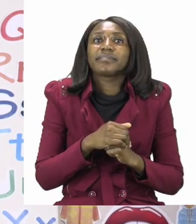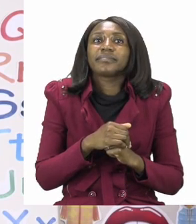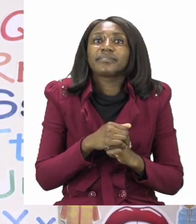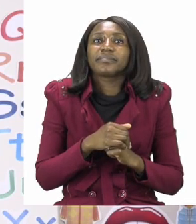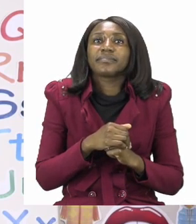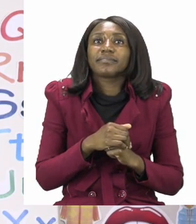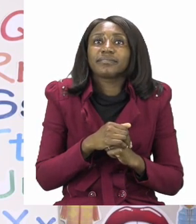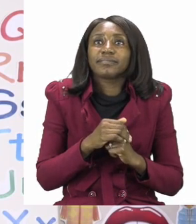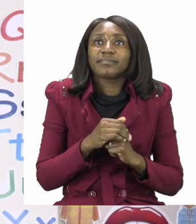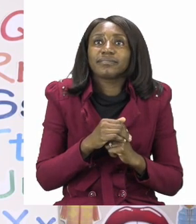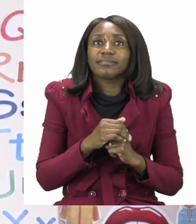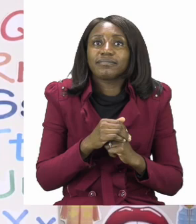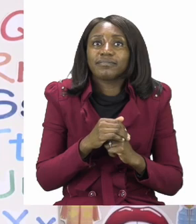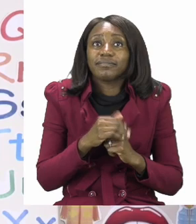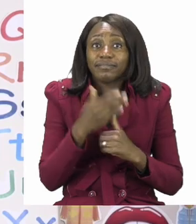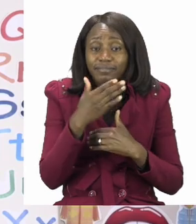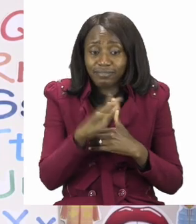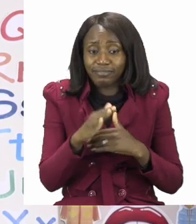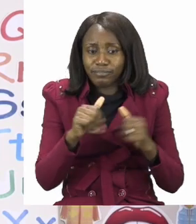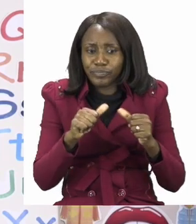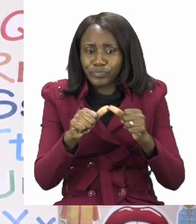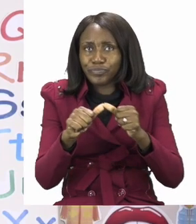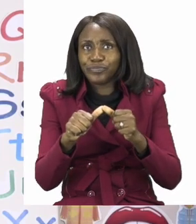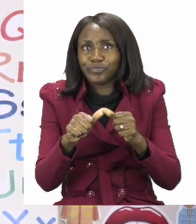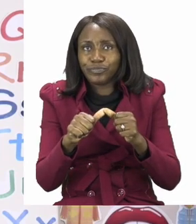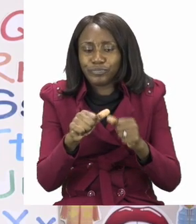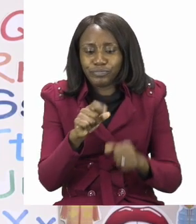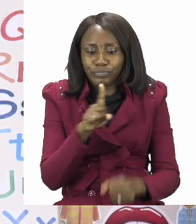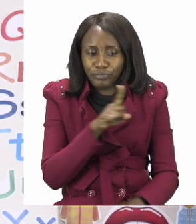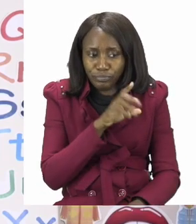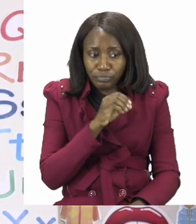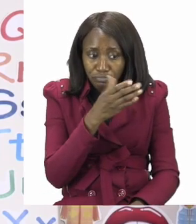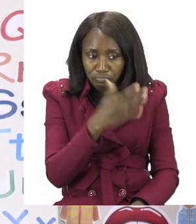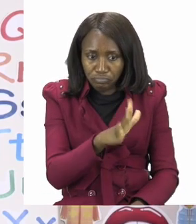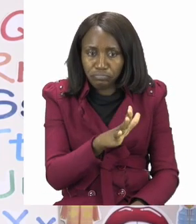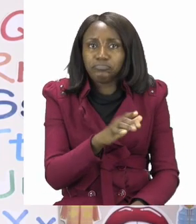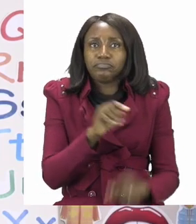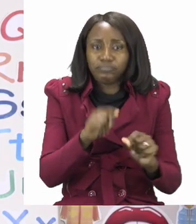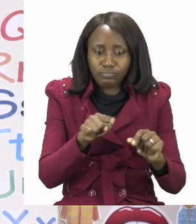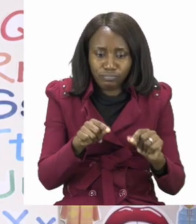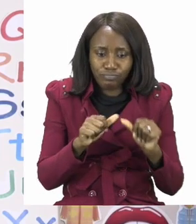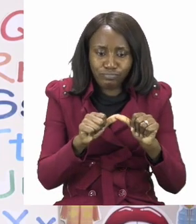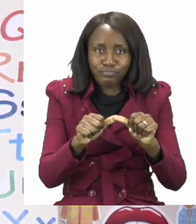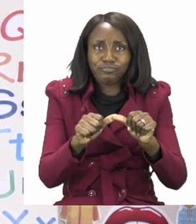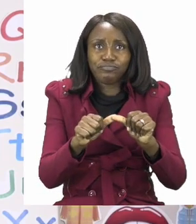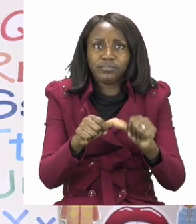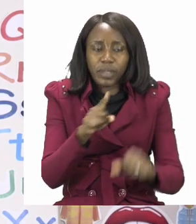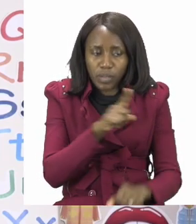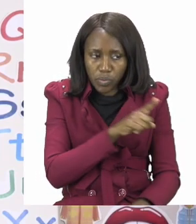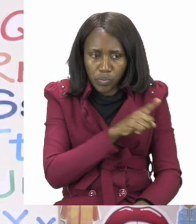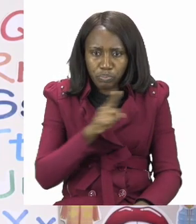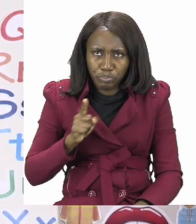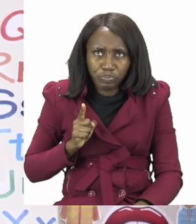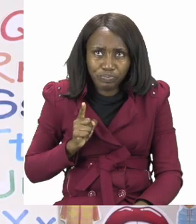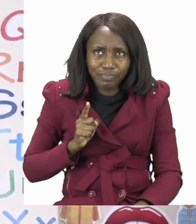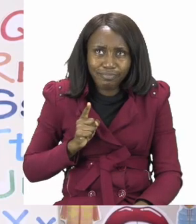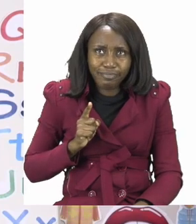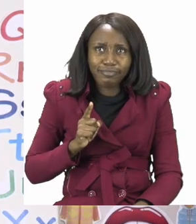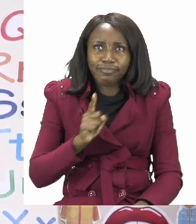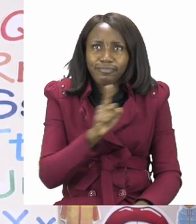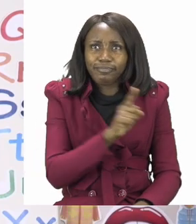After writing our 10, we say 10 is already there. So we have